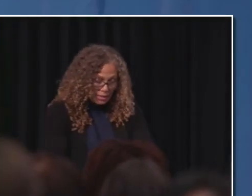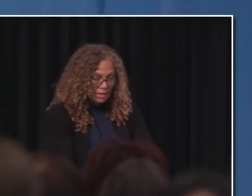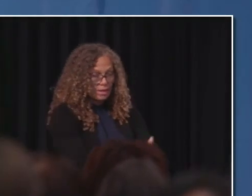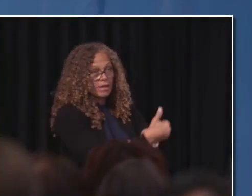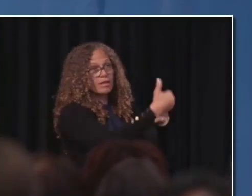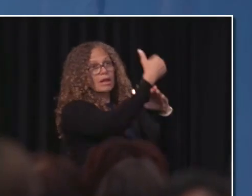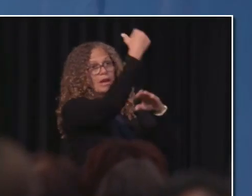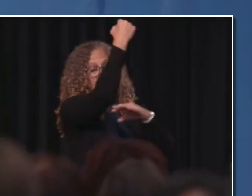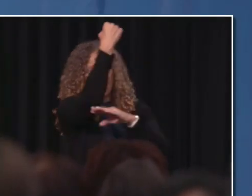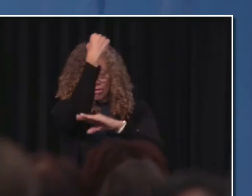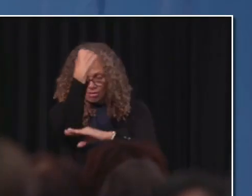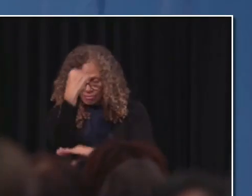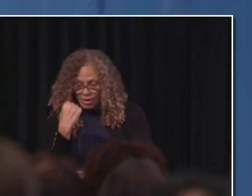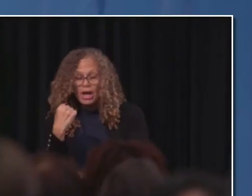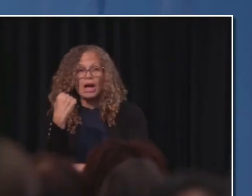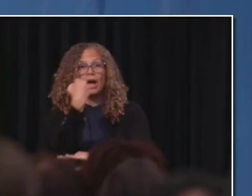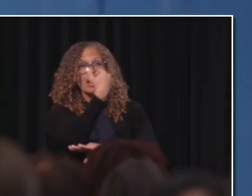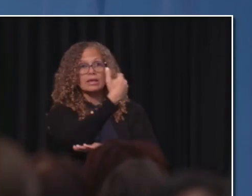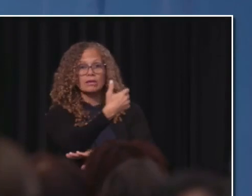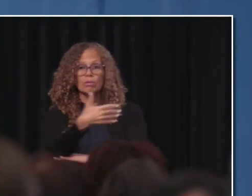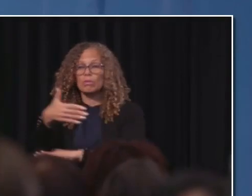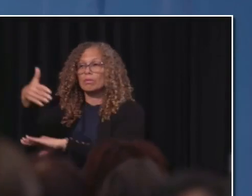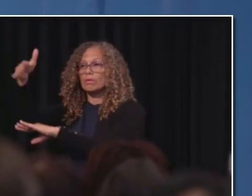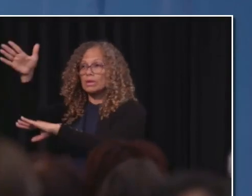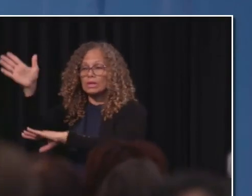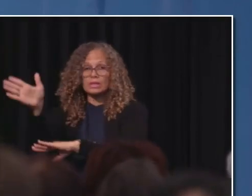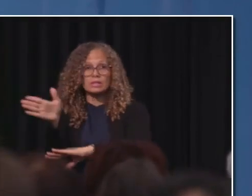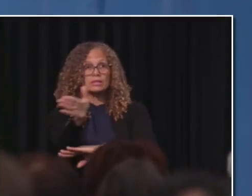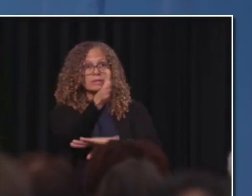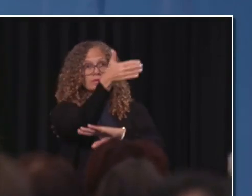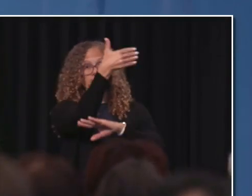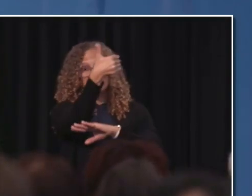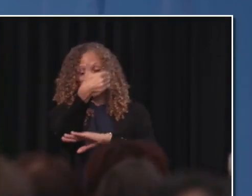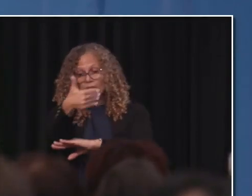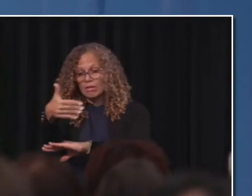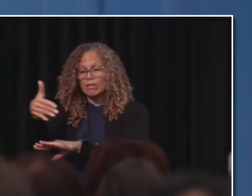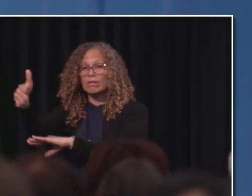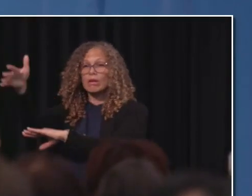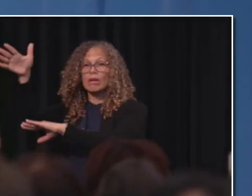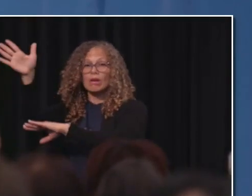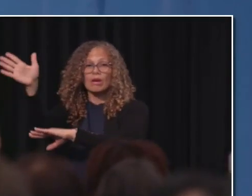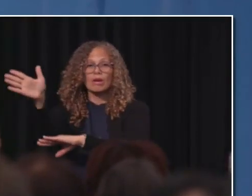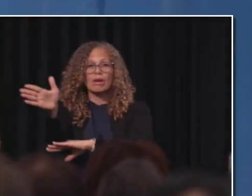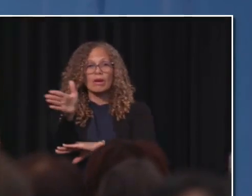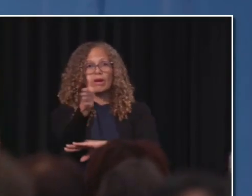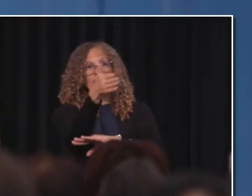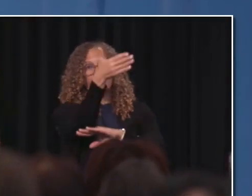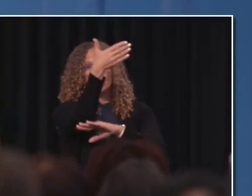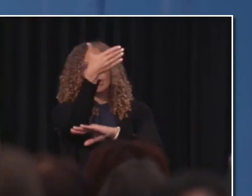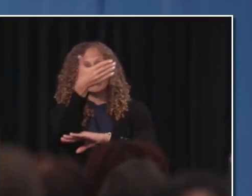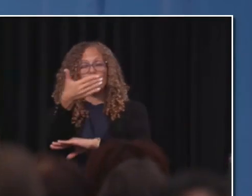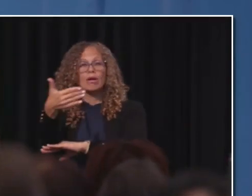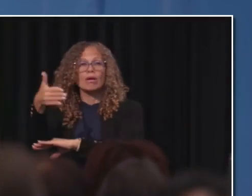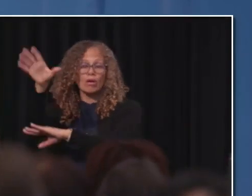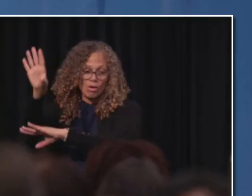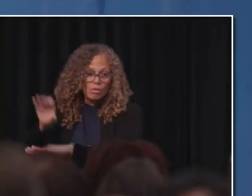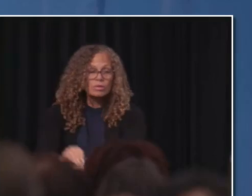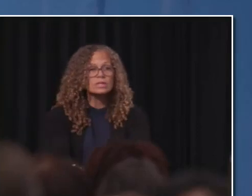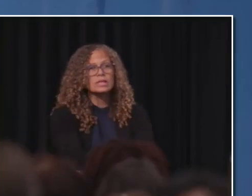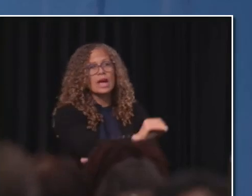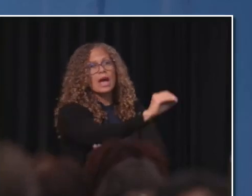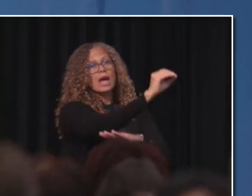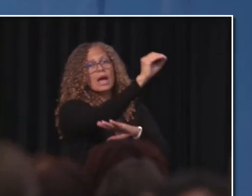night that her flag was still there.